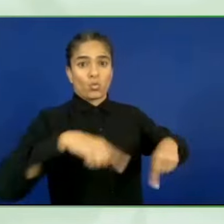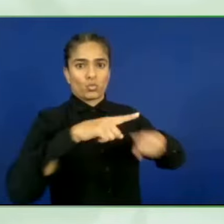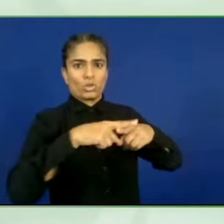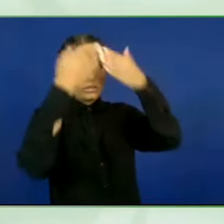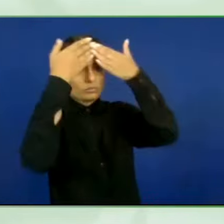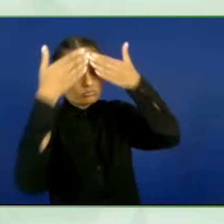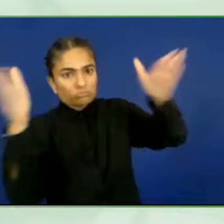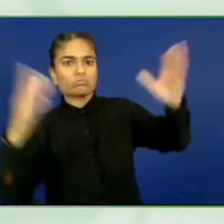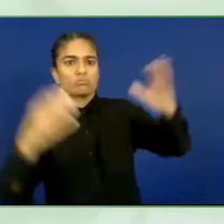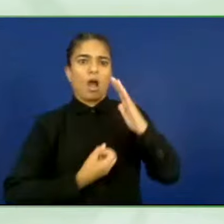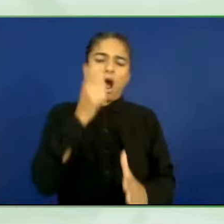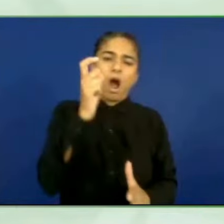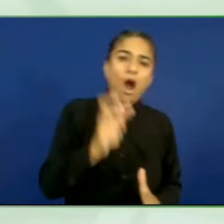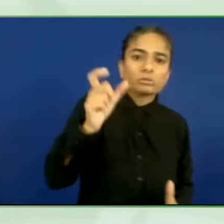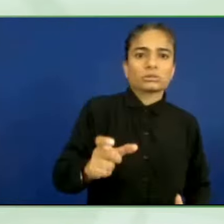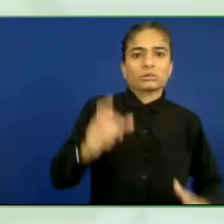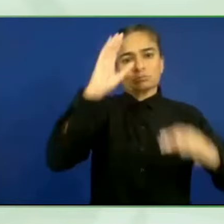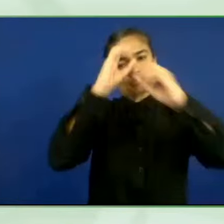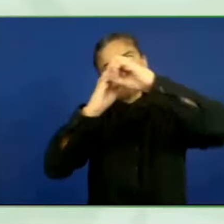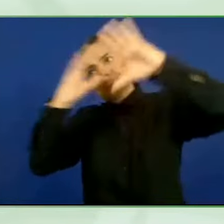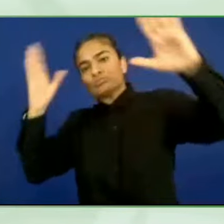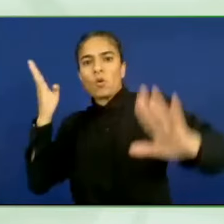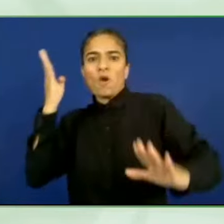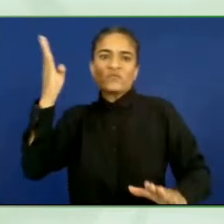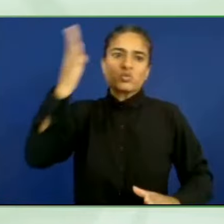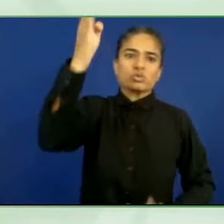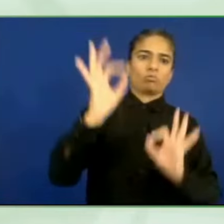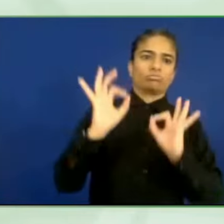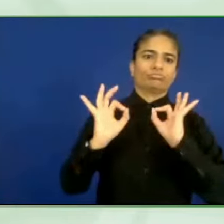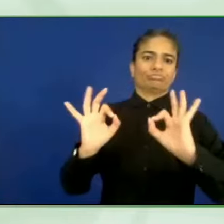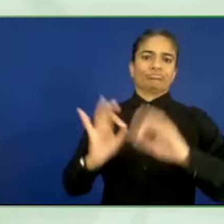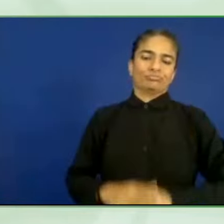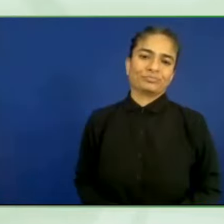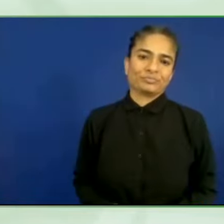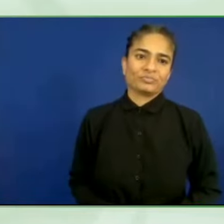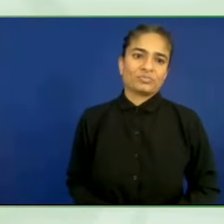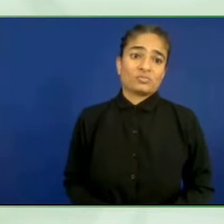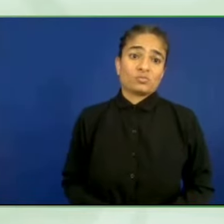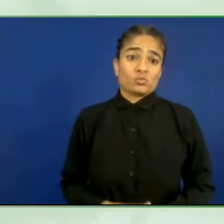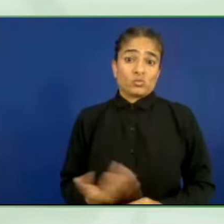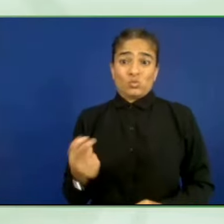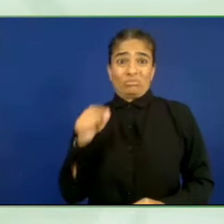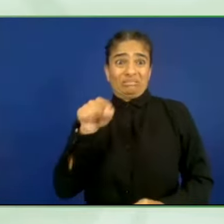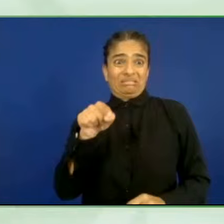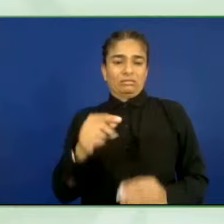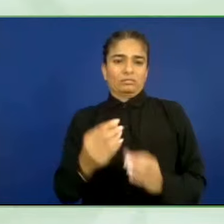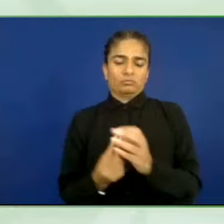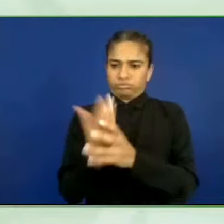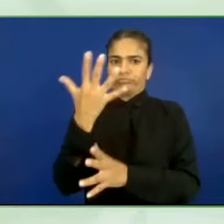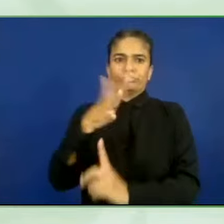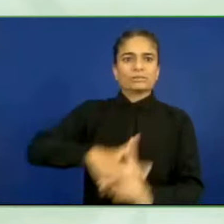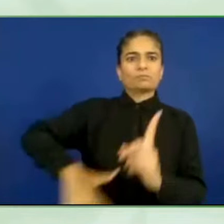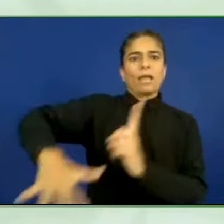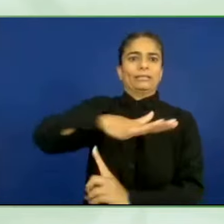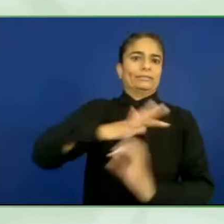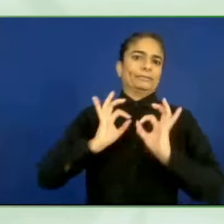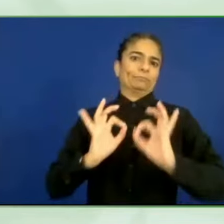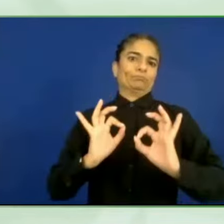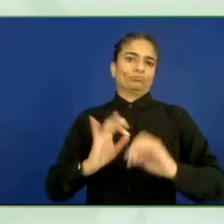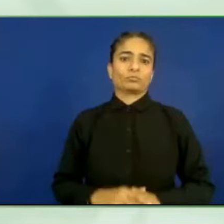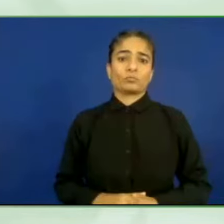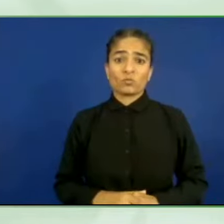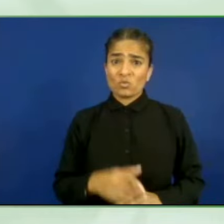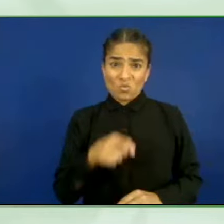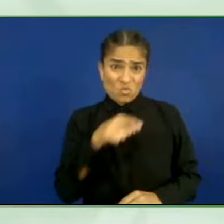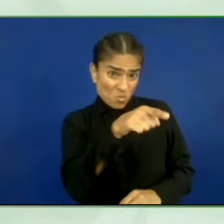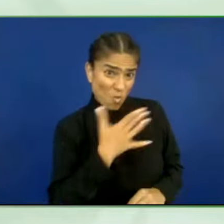we wrap up? What I really liked about the research group is that there's like a group of us. So we would come